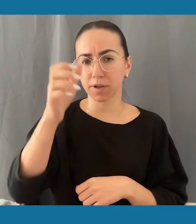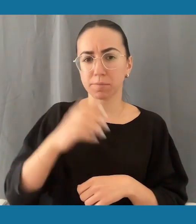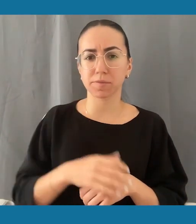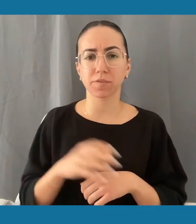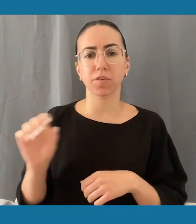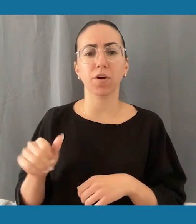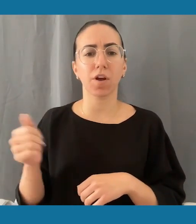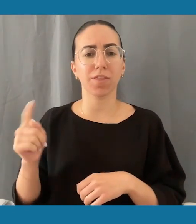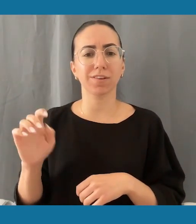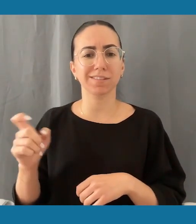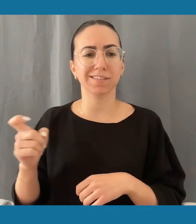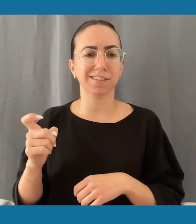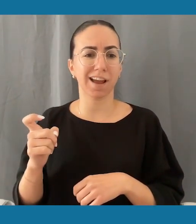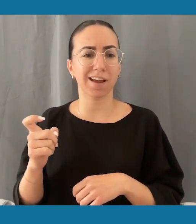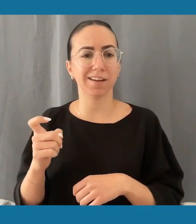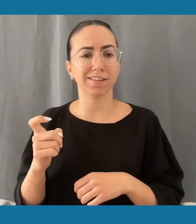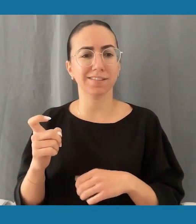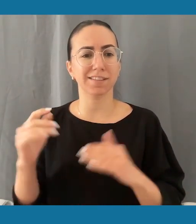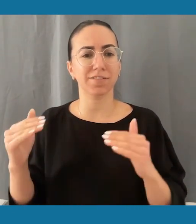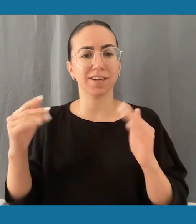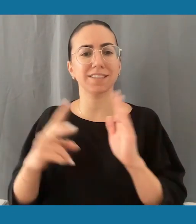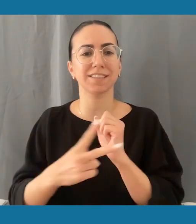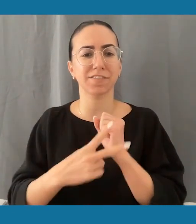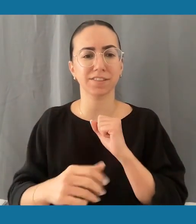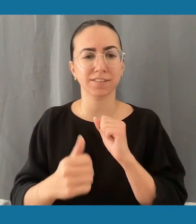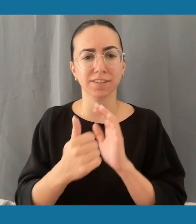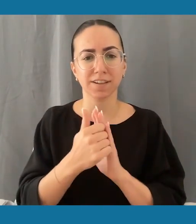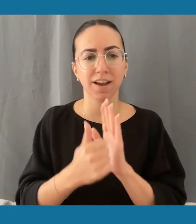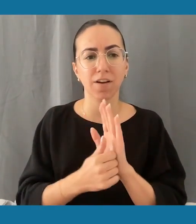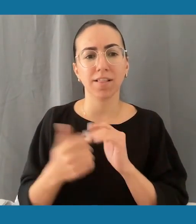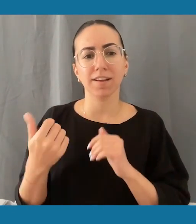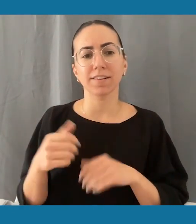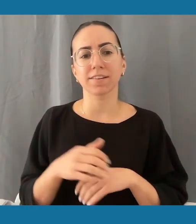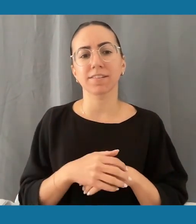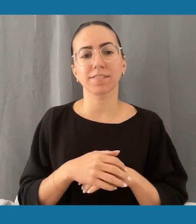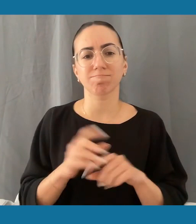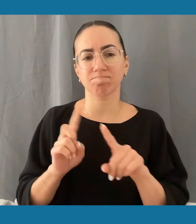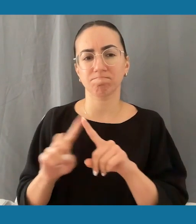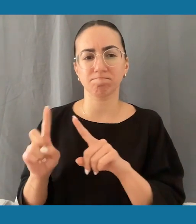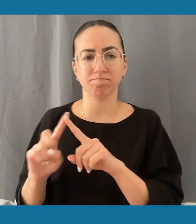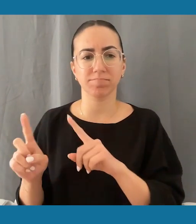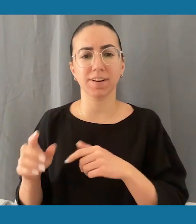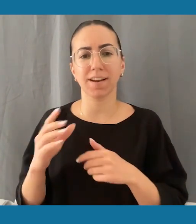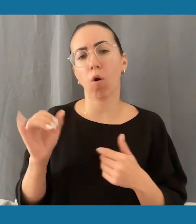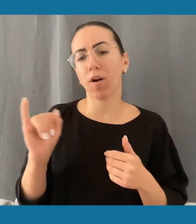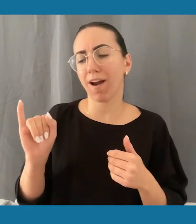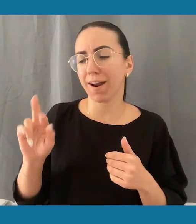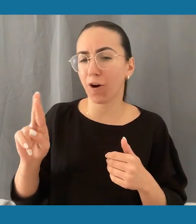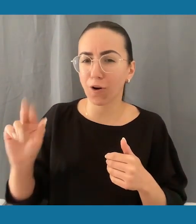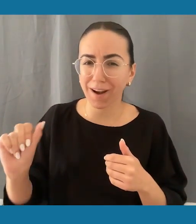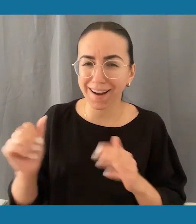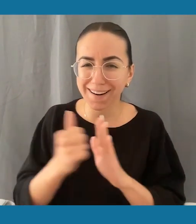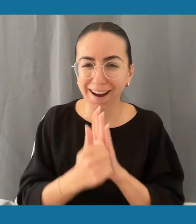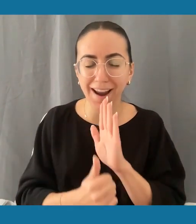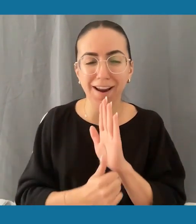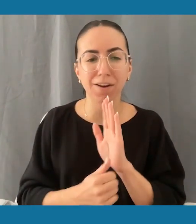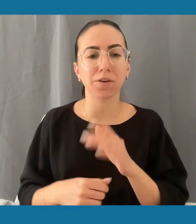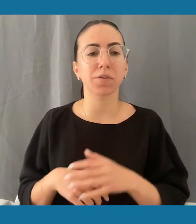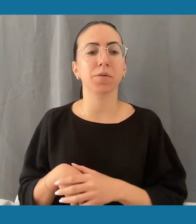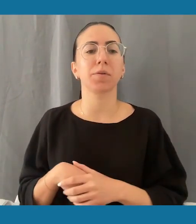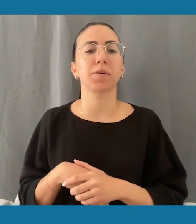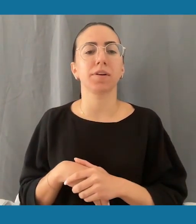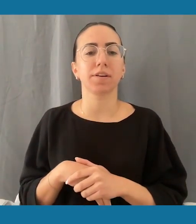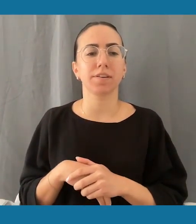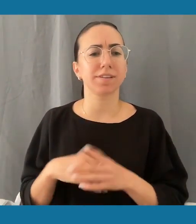advantage savings accounts like 529 accounts and IRA accounts. And it has been